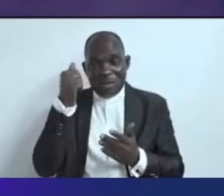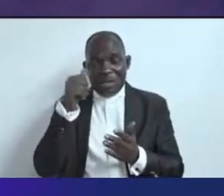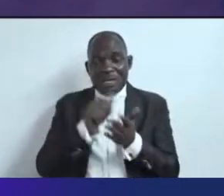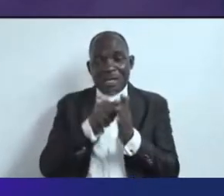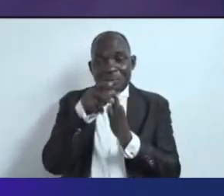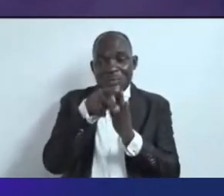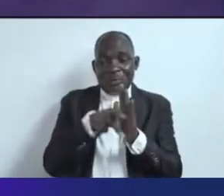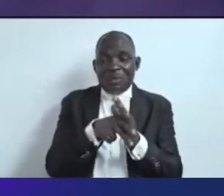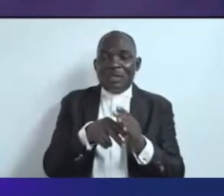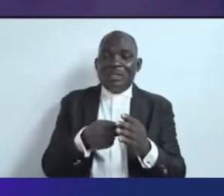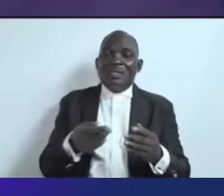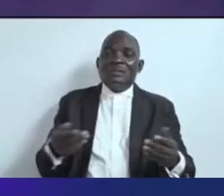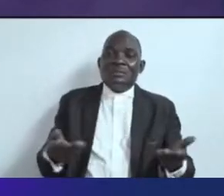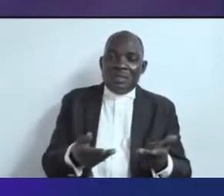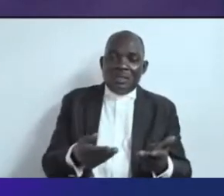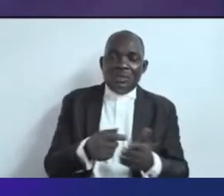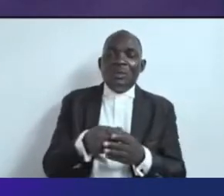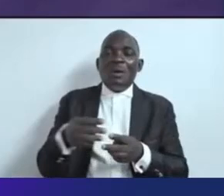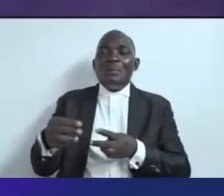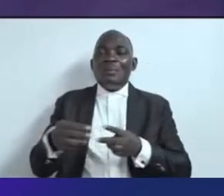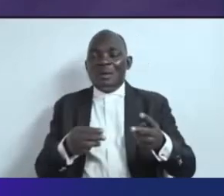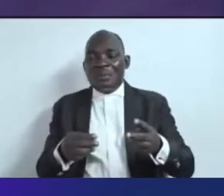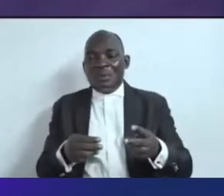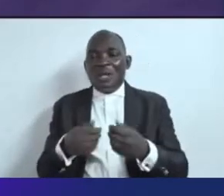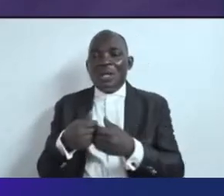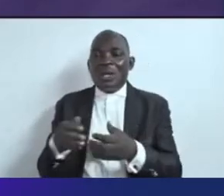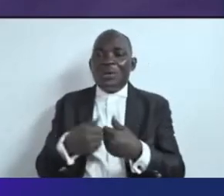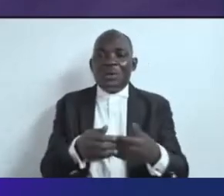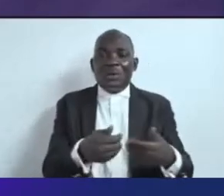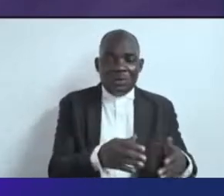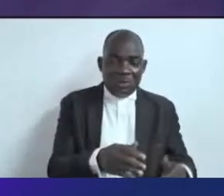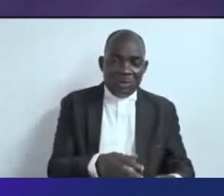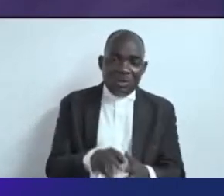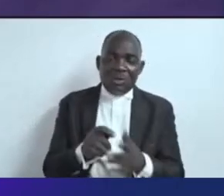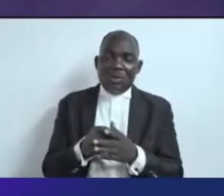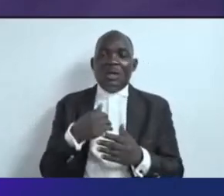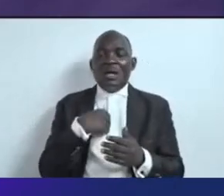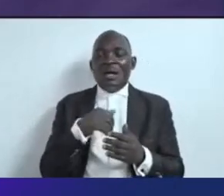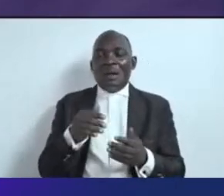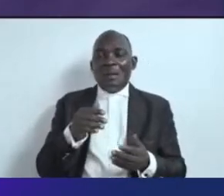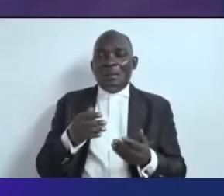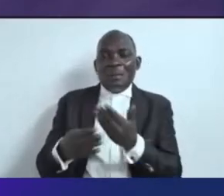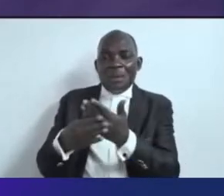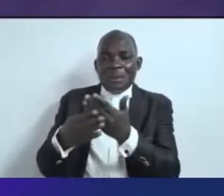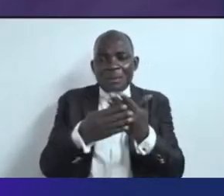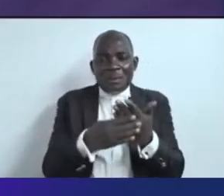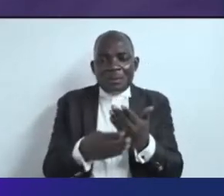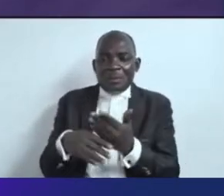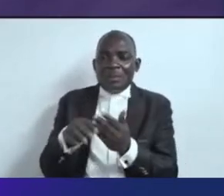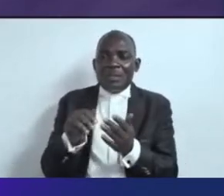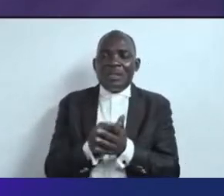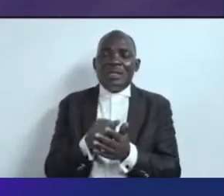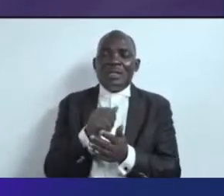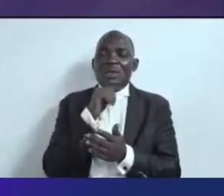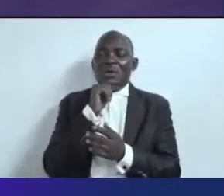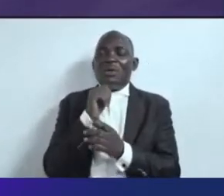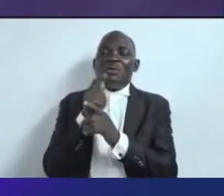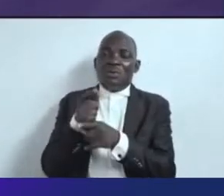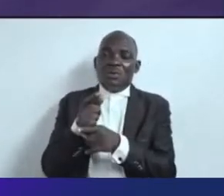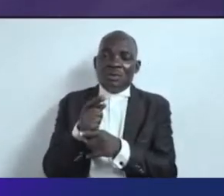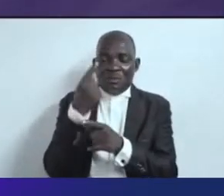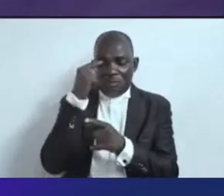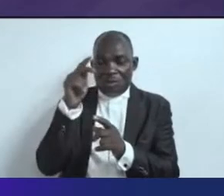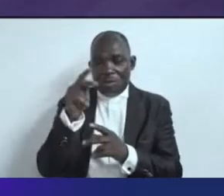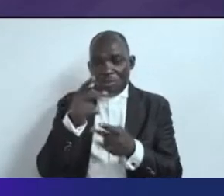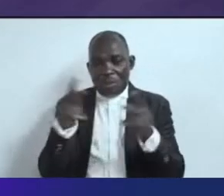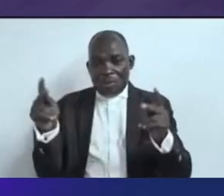was introduced was to manage liquidity, to get the banks that are not lending to the general